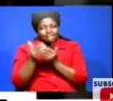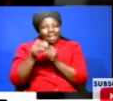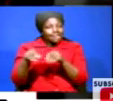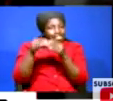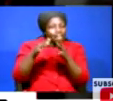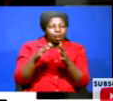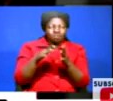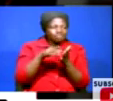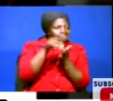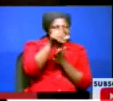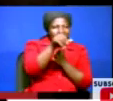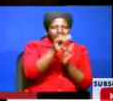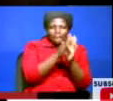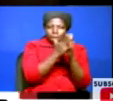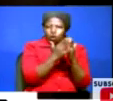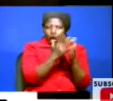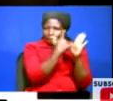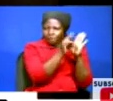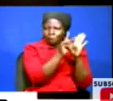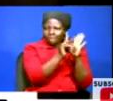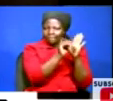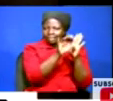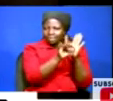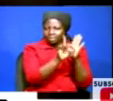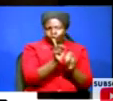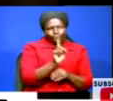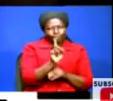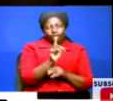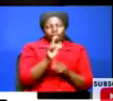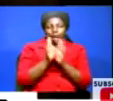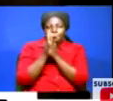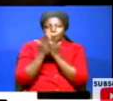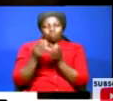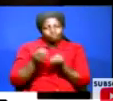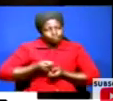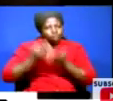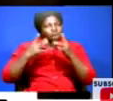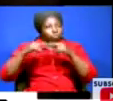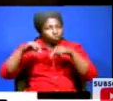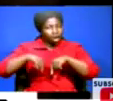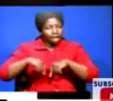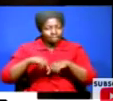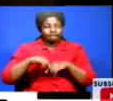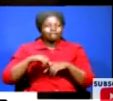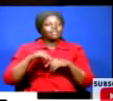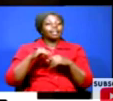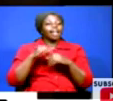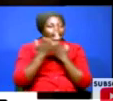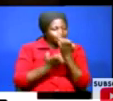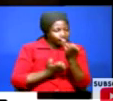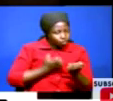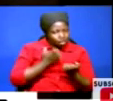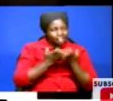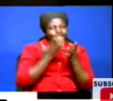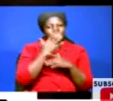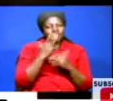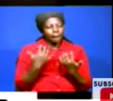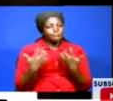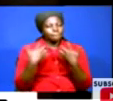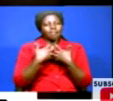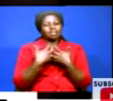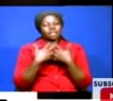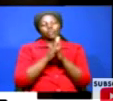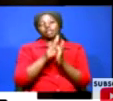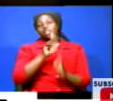been approved by the KICD. The books being distributed today, sir, have been evaluated in line with the